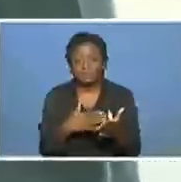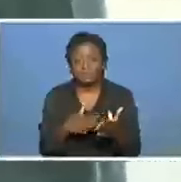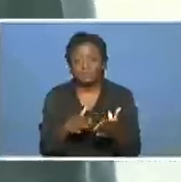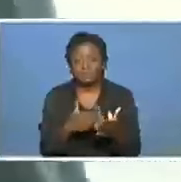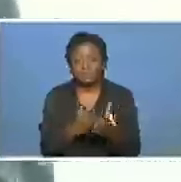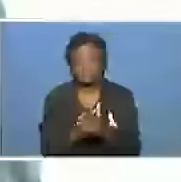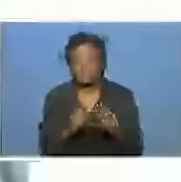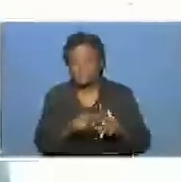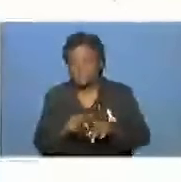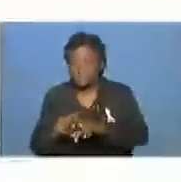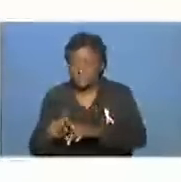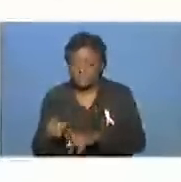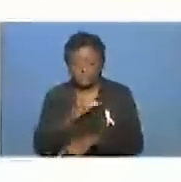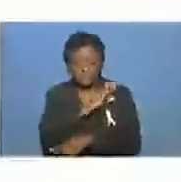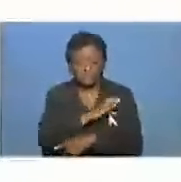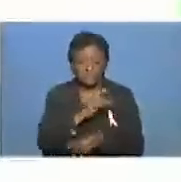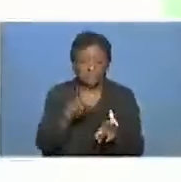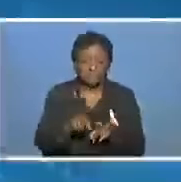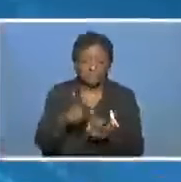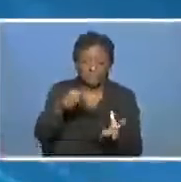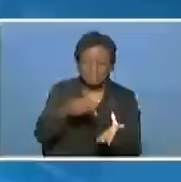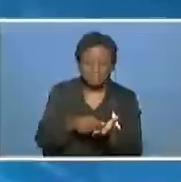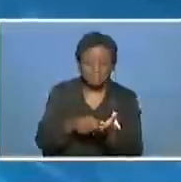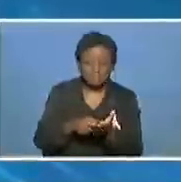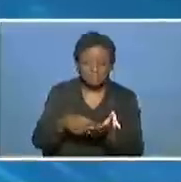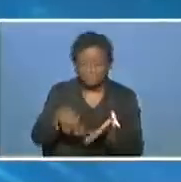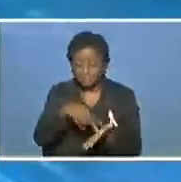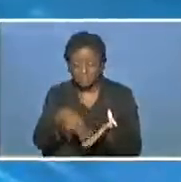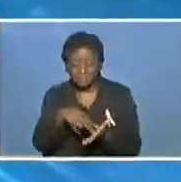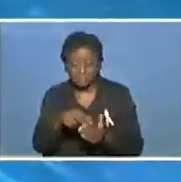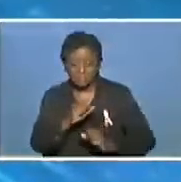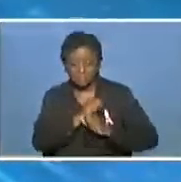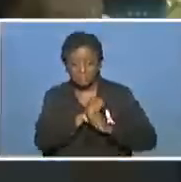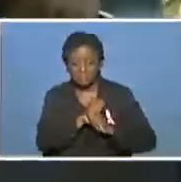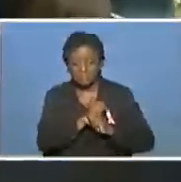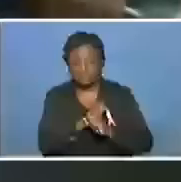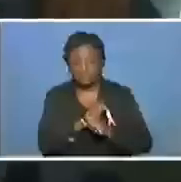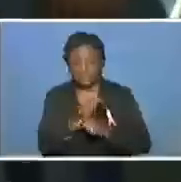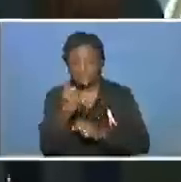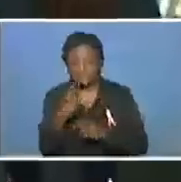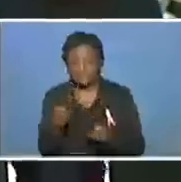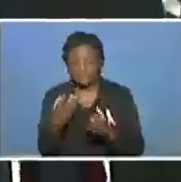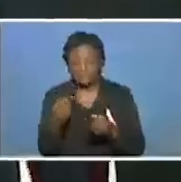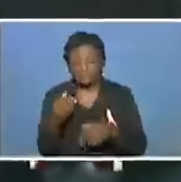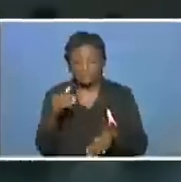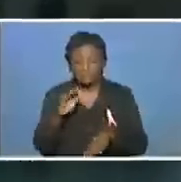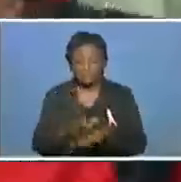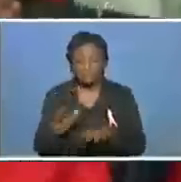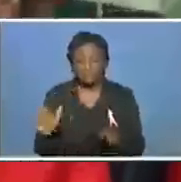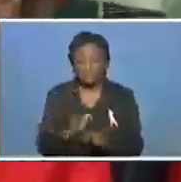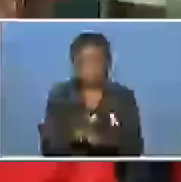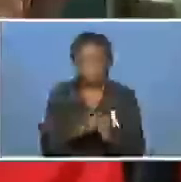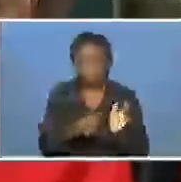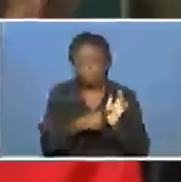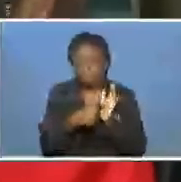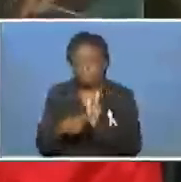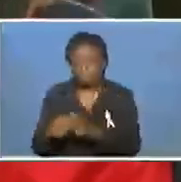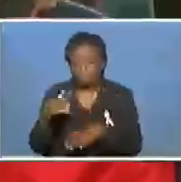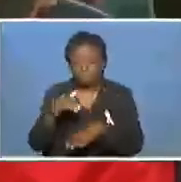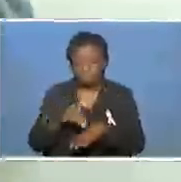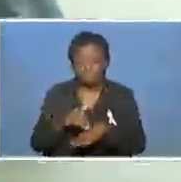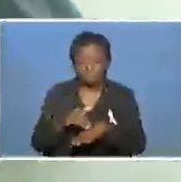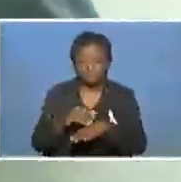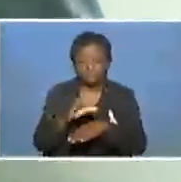A variety of characters like this dancing soldier was one of dozens on full display at the Carlton Francis Primary School's Character Day